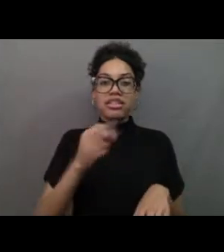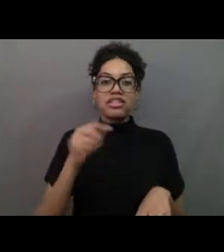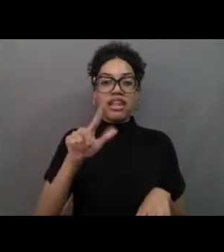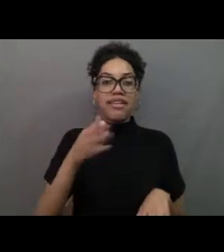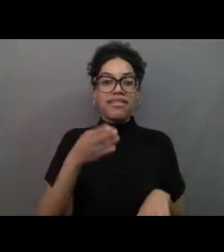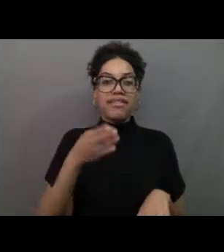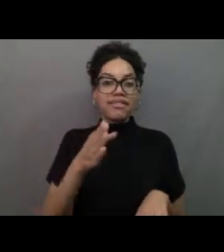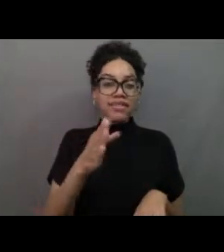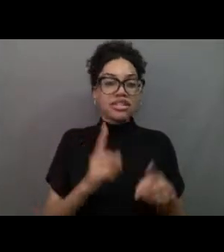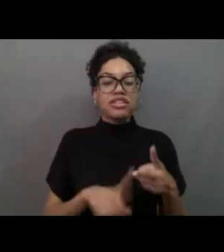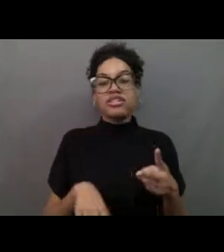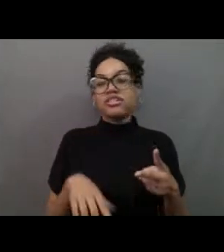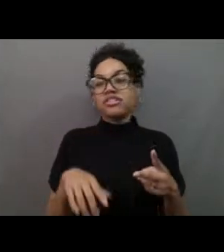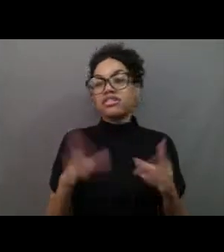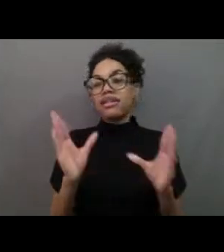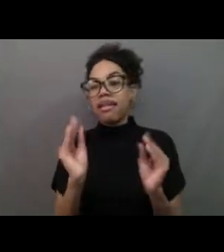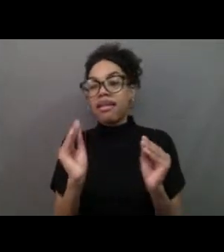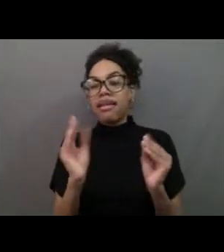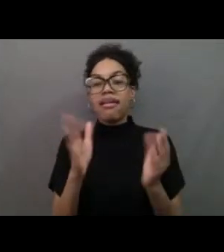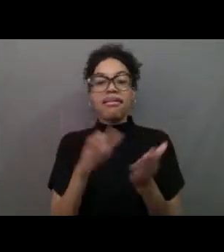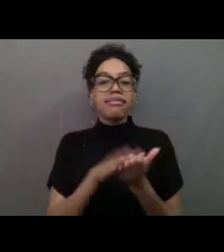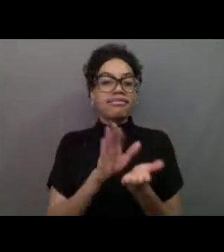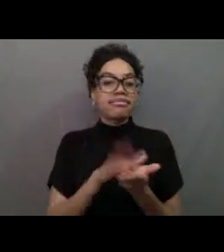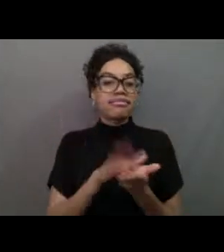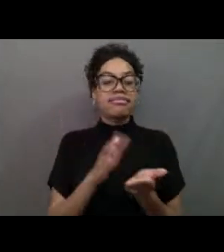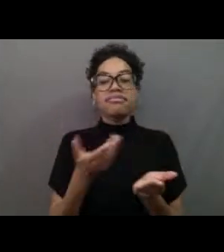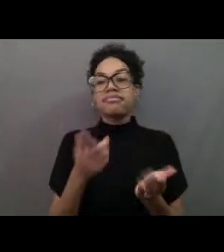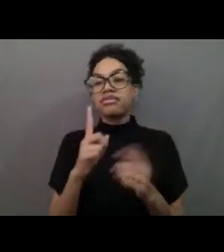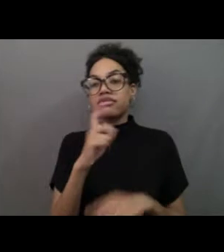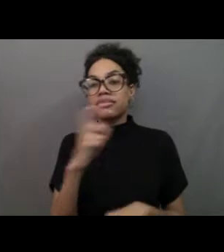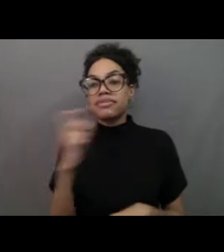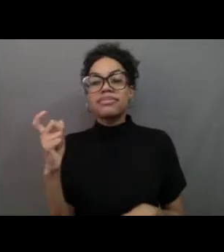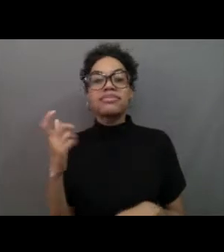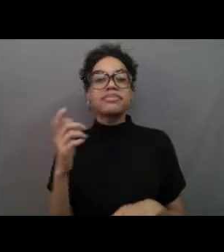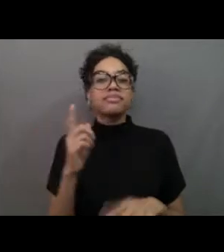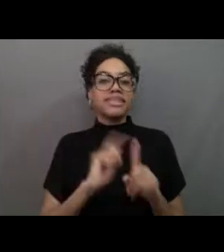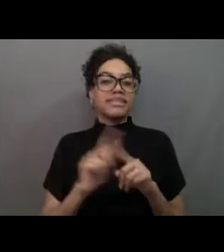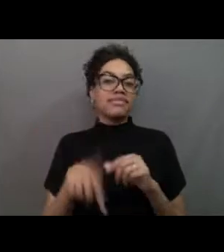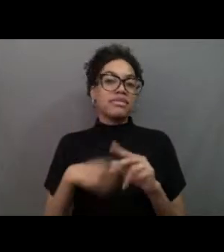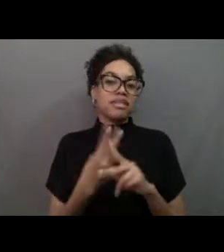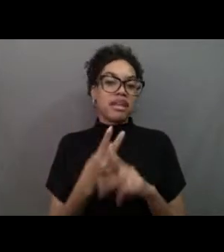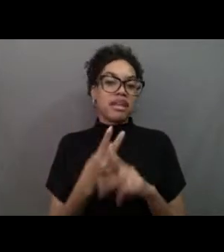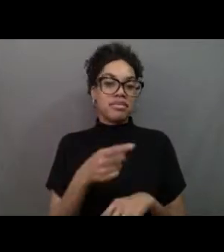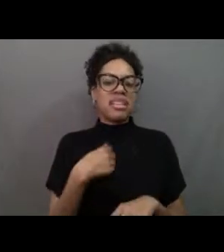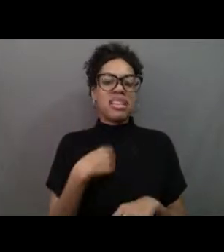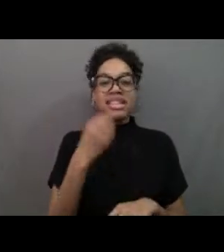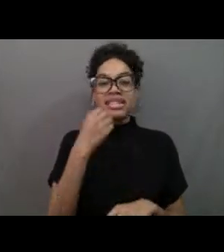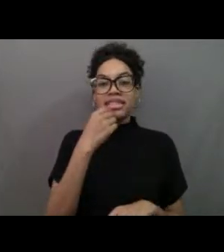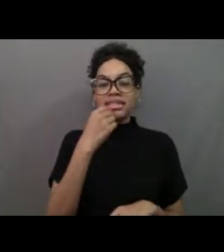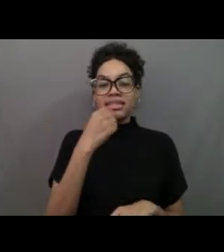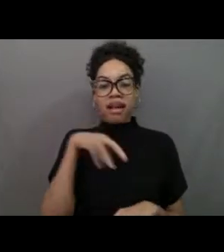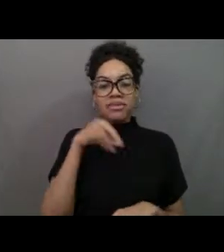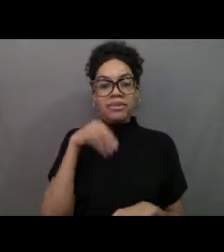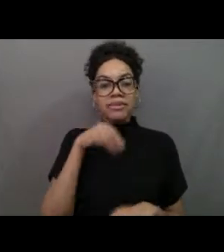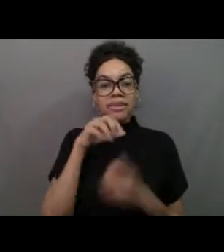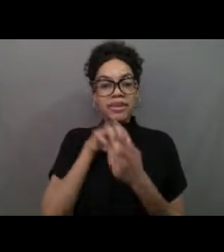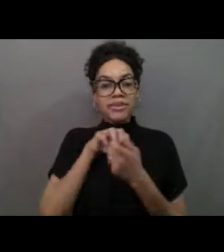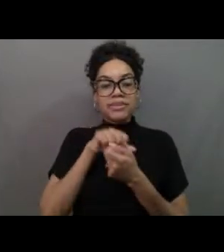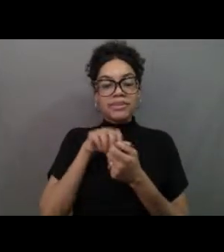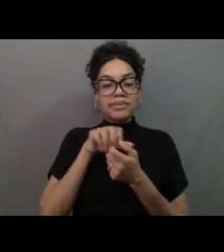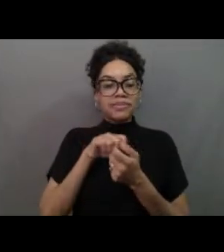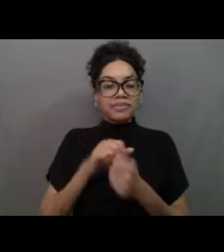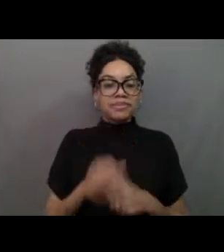So clams, crabs, shrimp, things like that. They have hard plates in their mouths they use to crush up those foods.